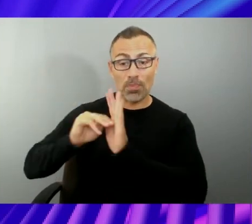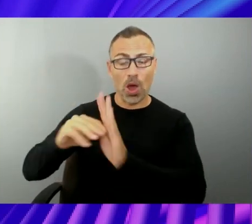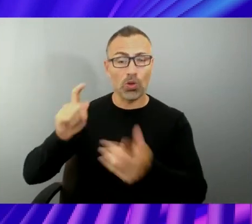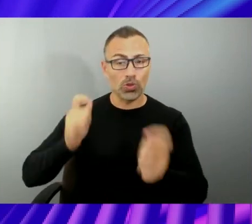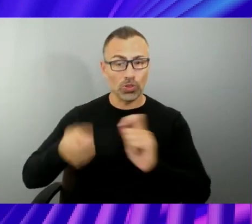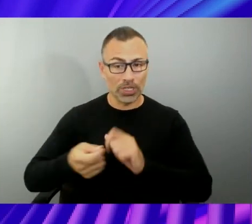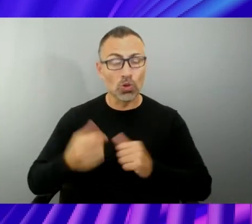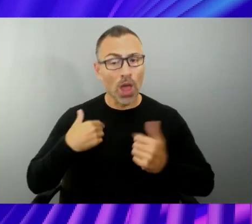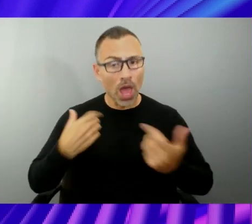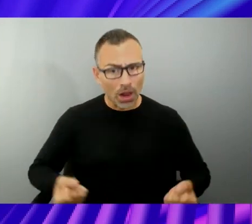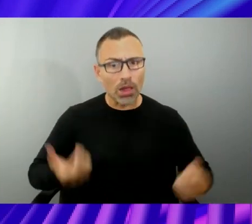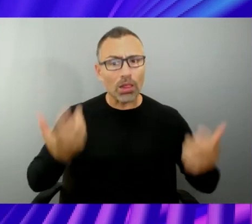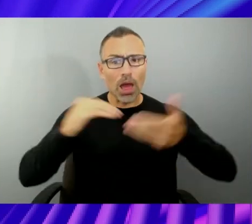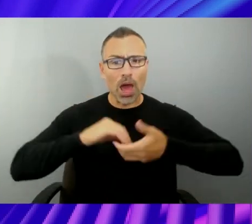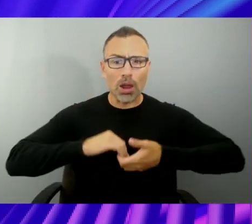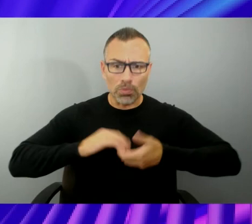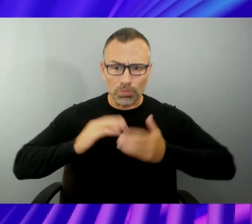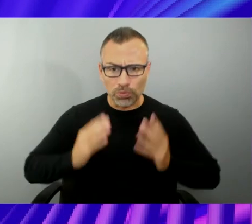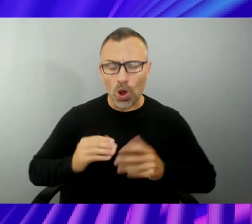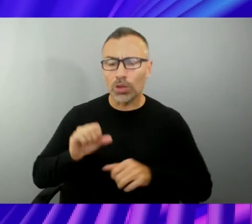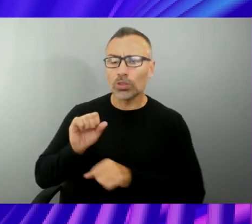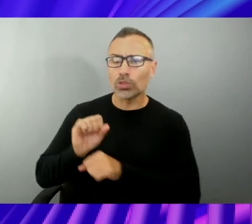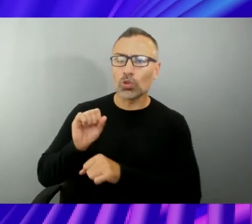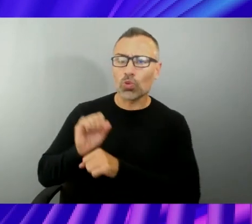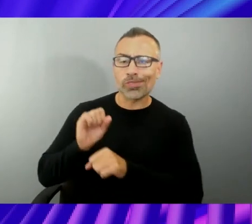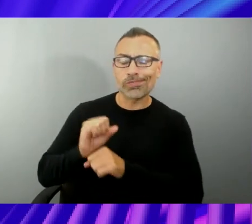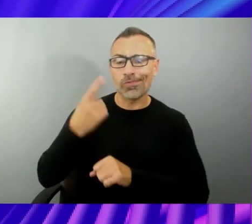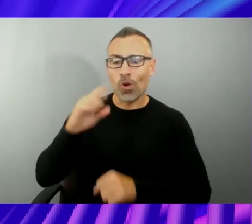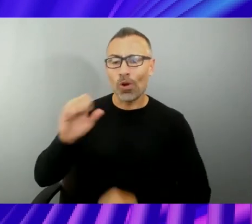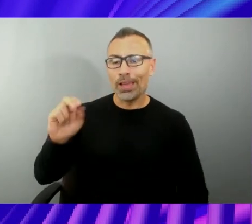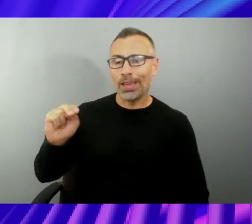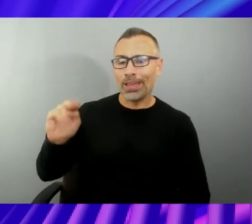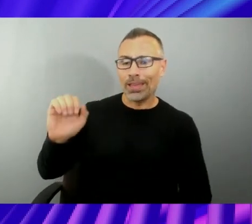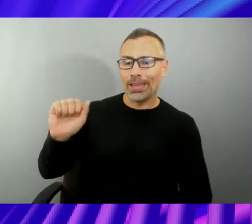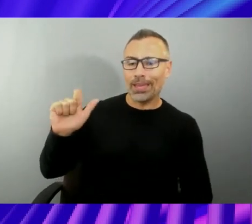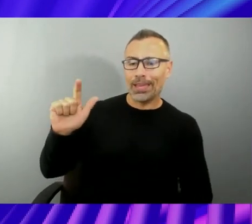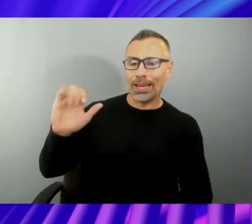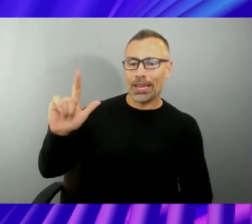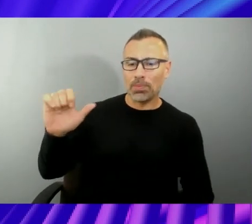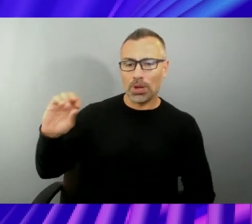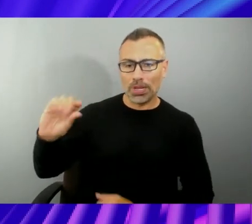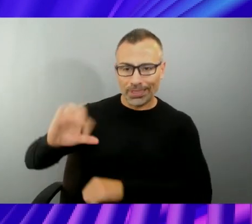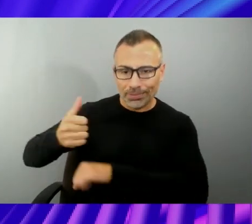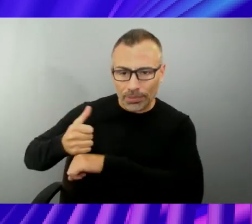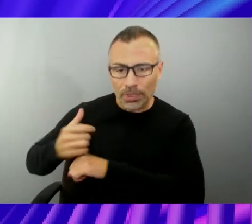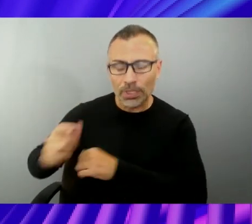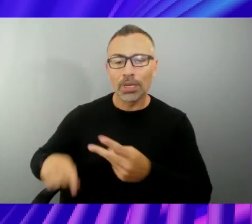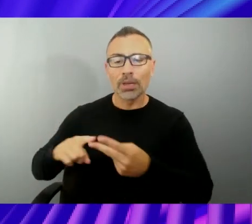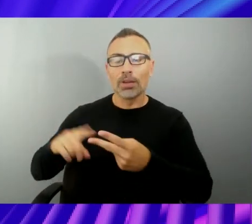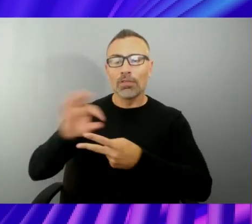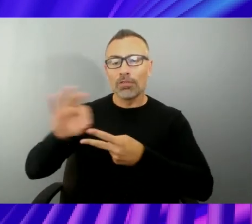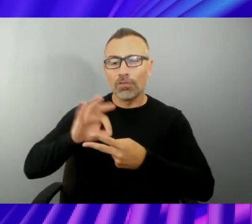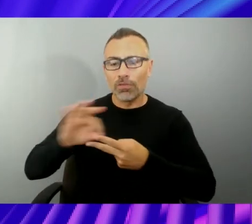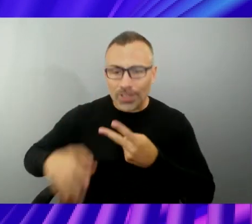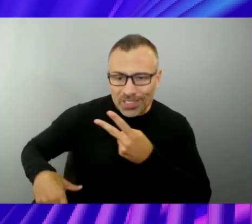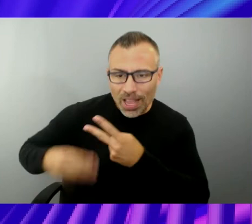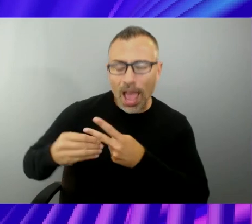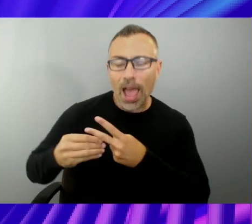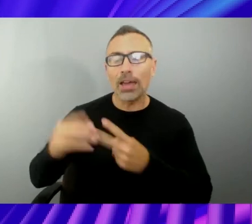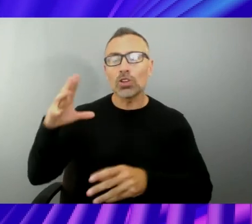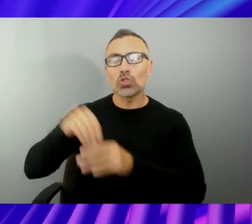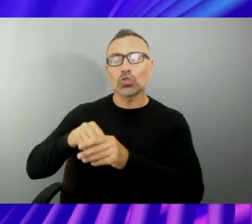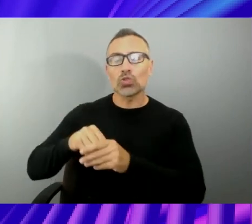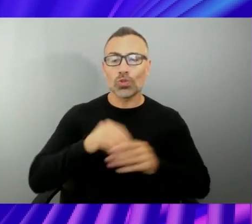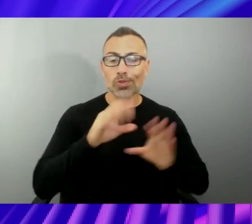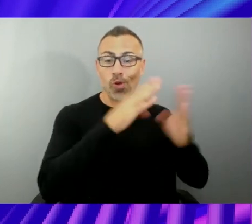towards enabling and adding more features into the OpenSearch, right? And Oracle is one of the